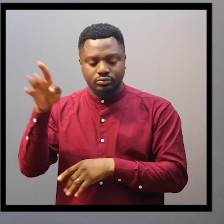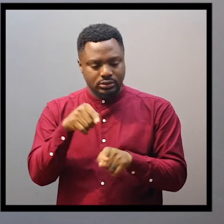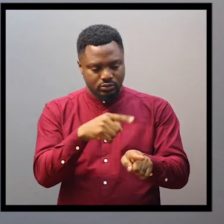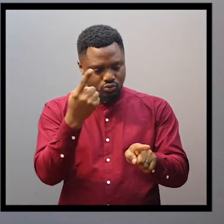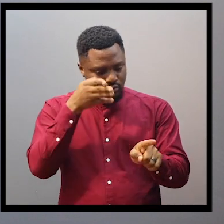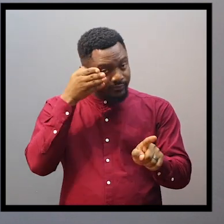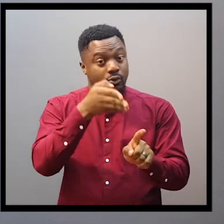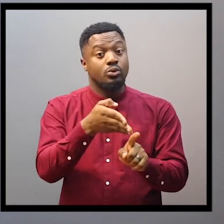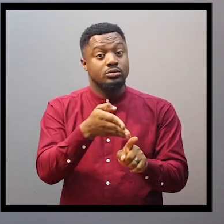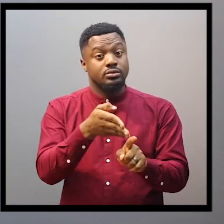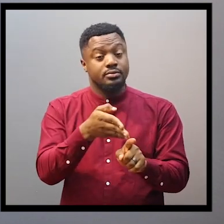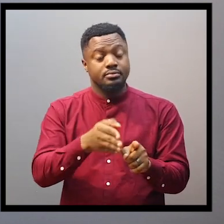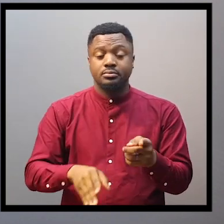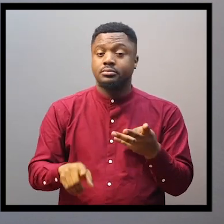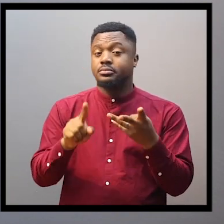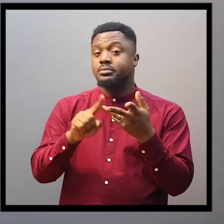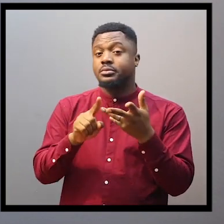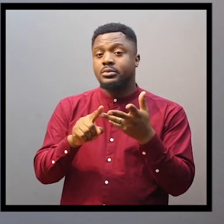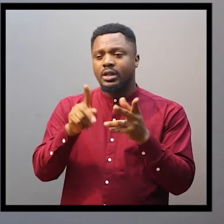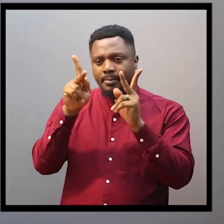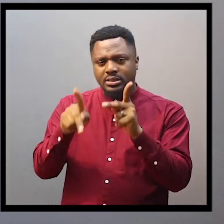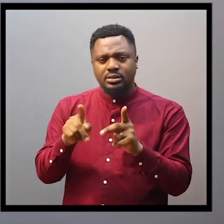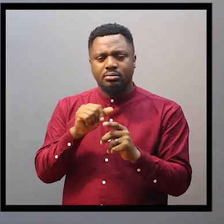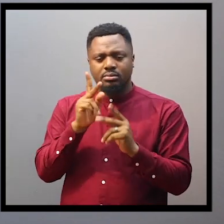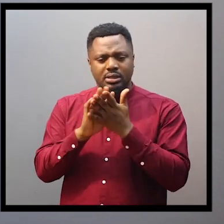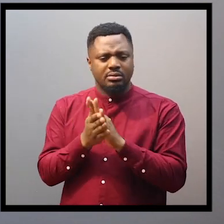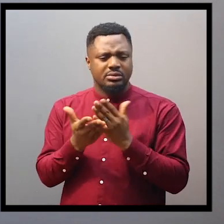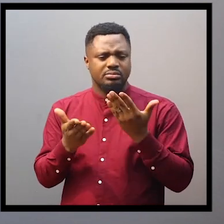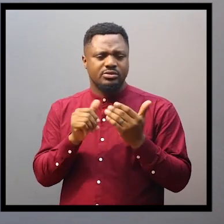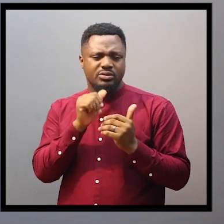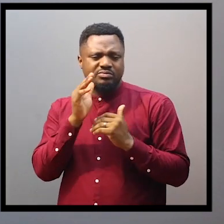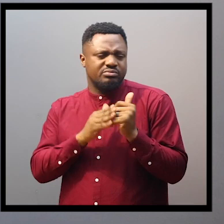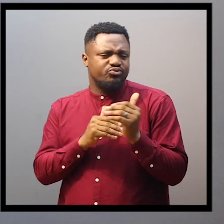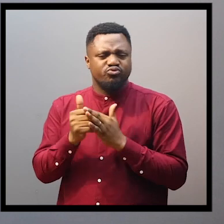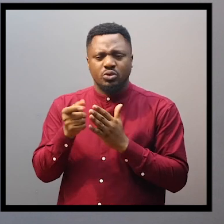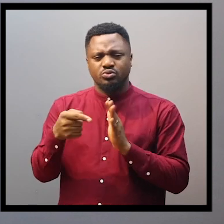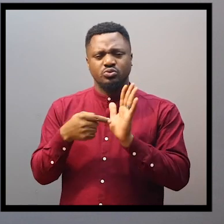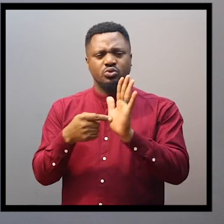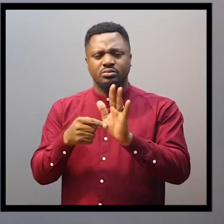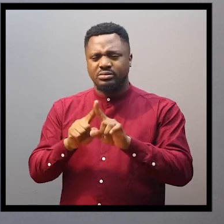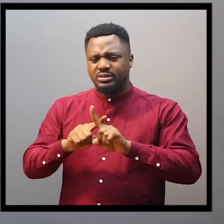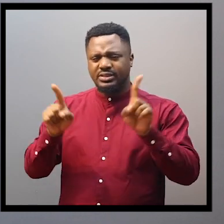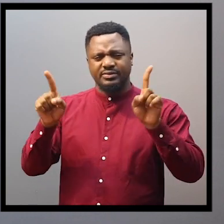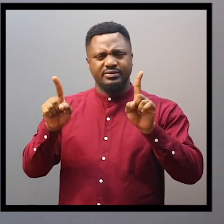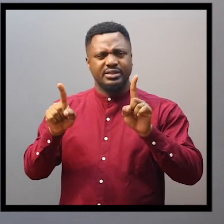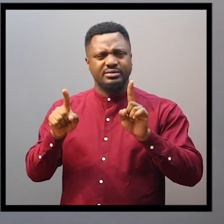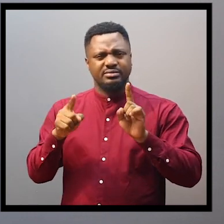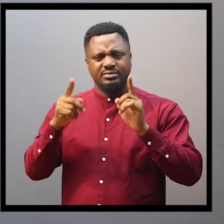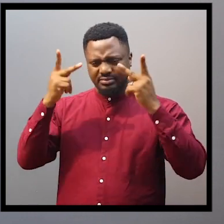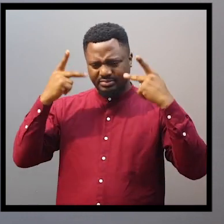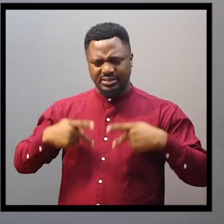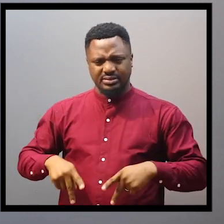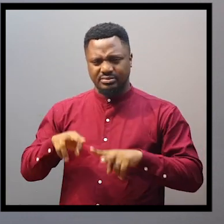their lives. The person may become uncomfortable or exhibits a wide range of signs